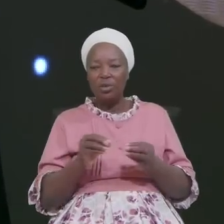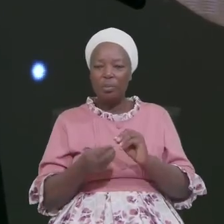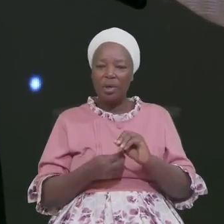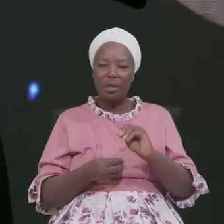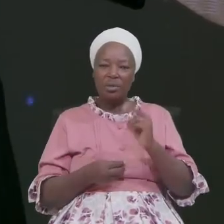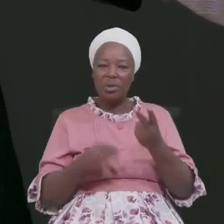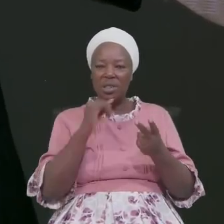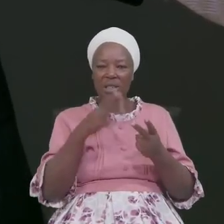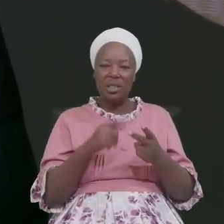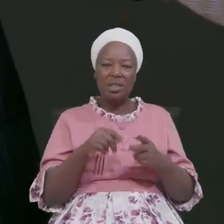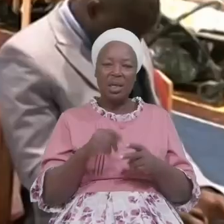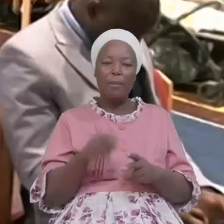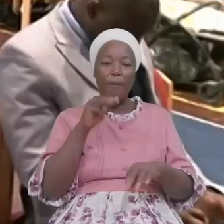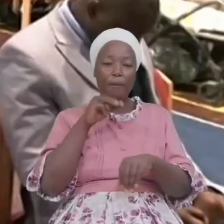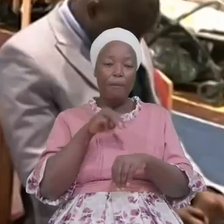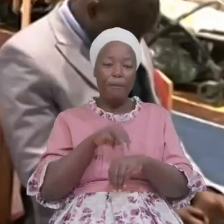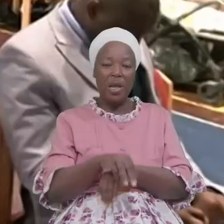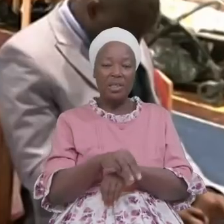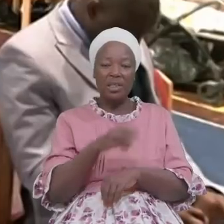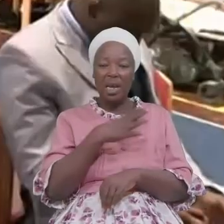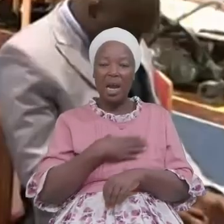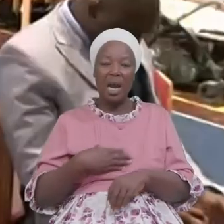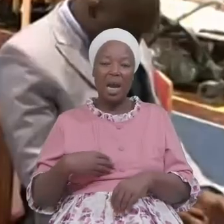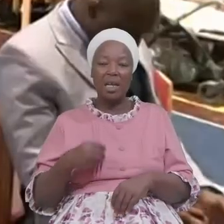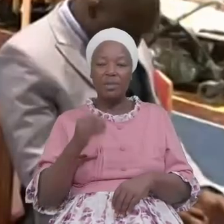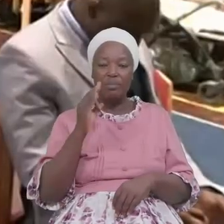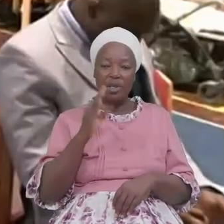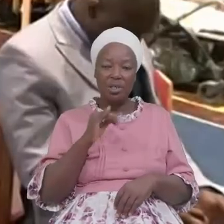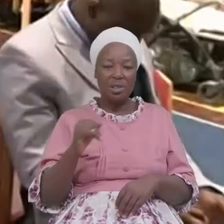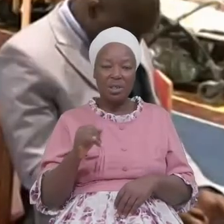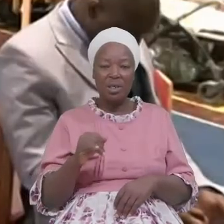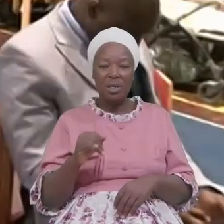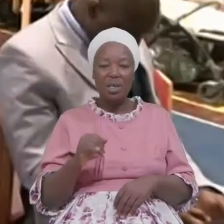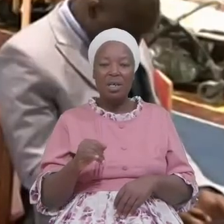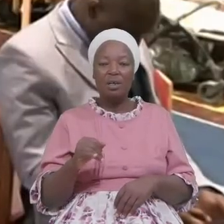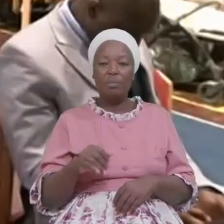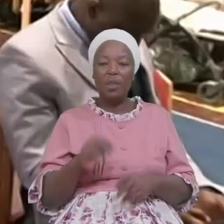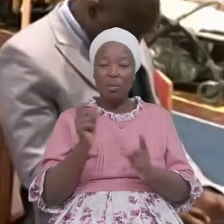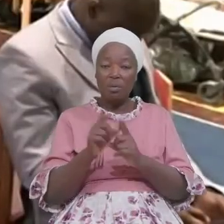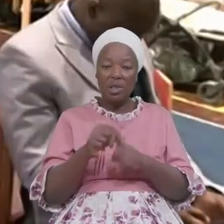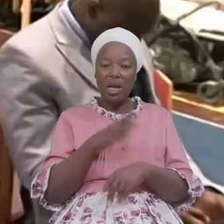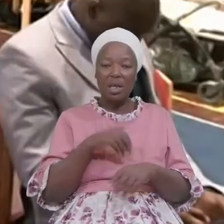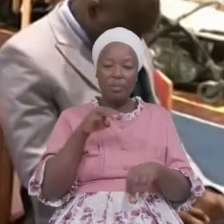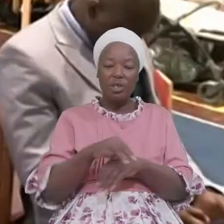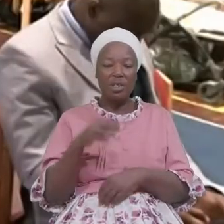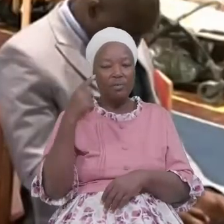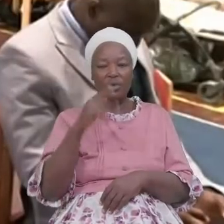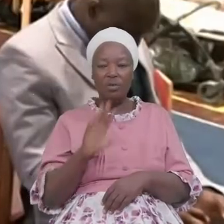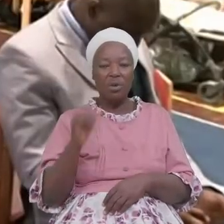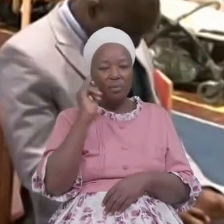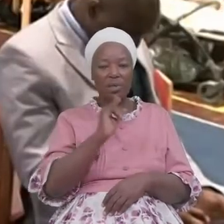ministry for the Israel of God. Number three, the ministers and the members